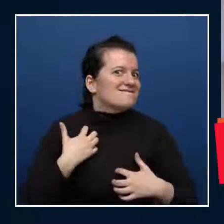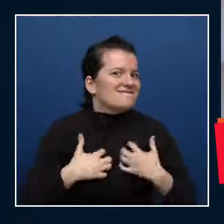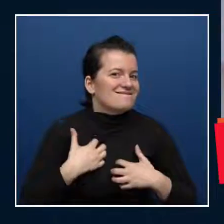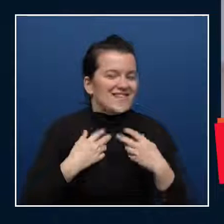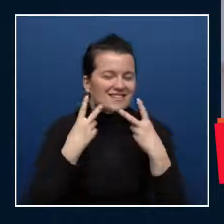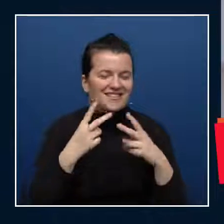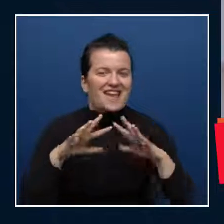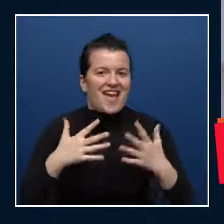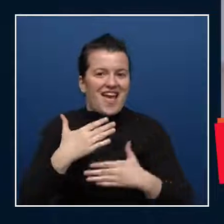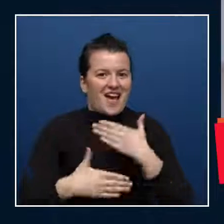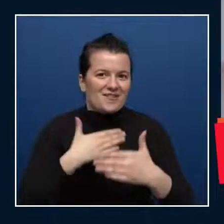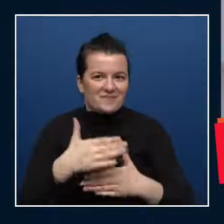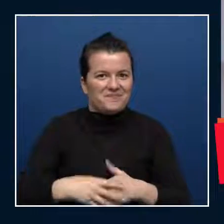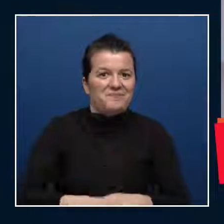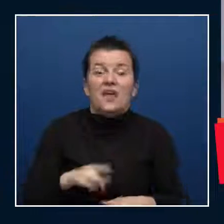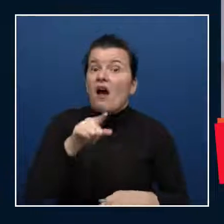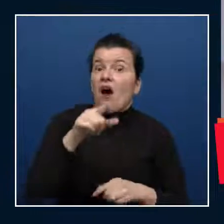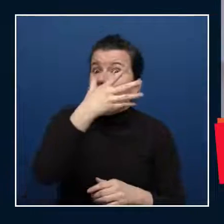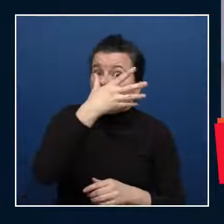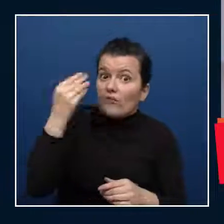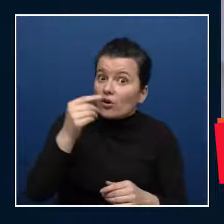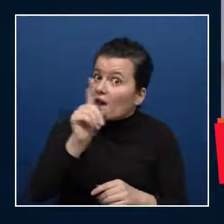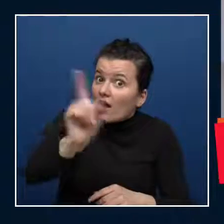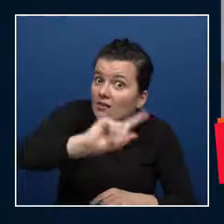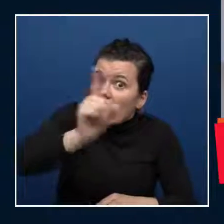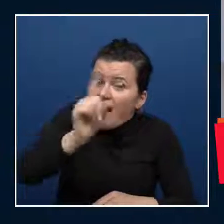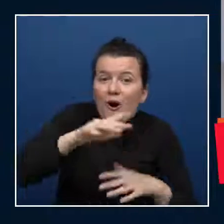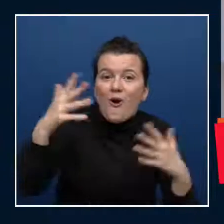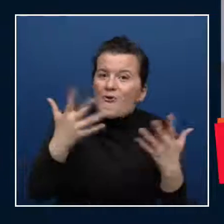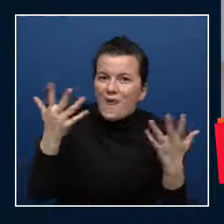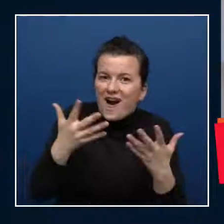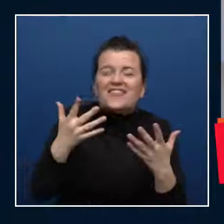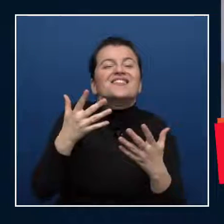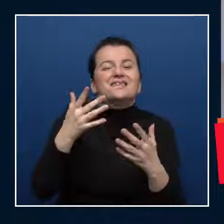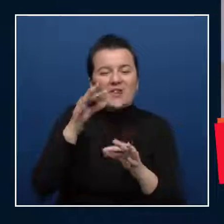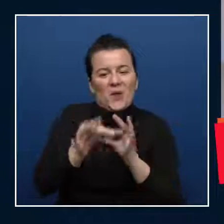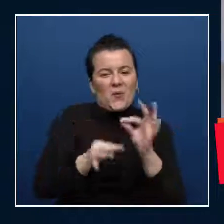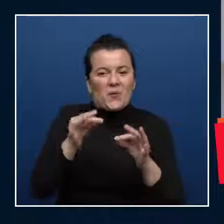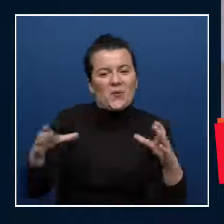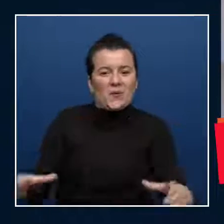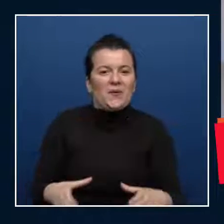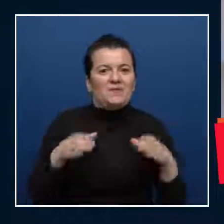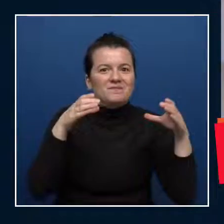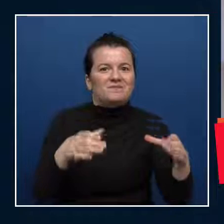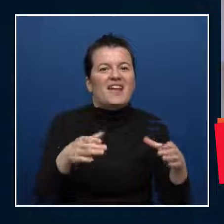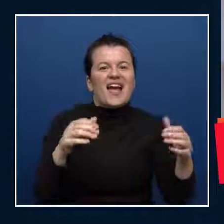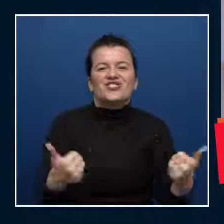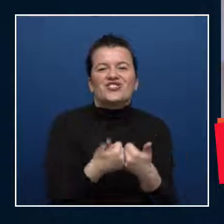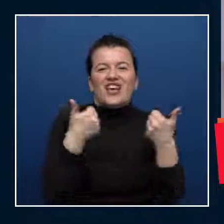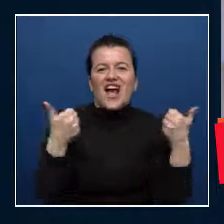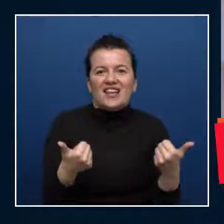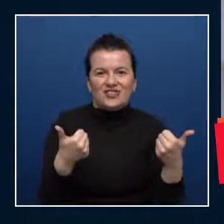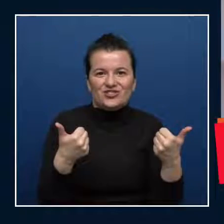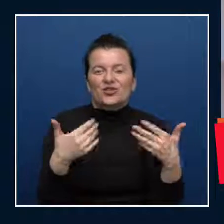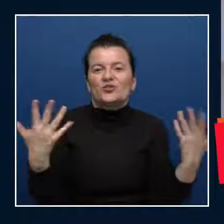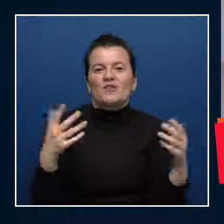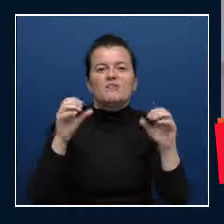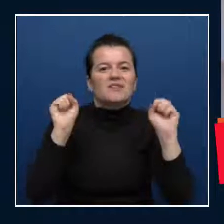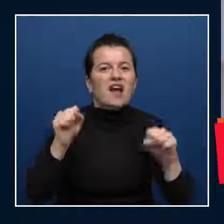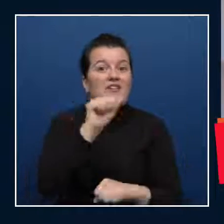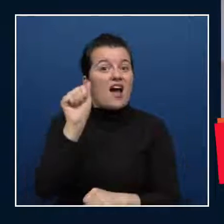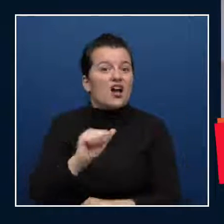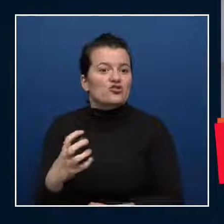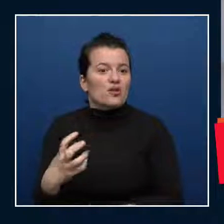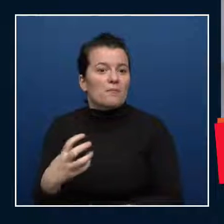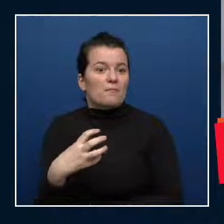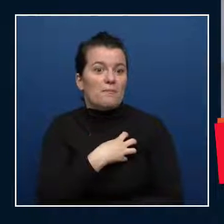the Azure Challenge. So you can win an Azure Badger, and I know that a lot of people want those toy Azure Badgers. And again, you can